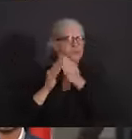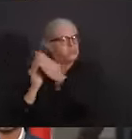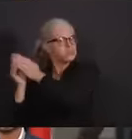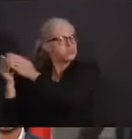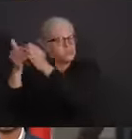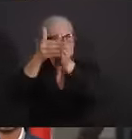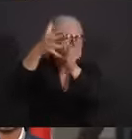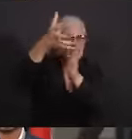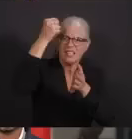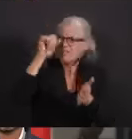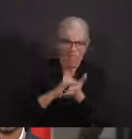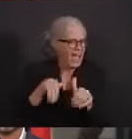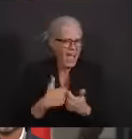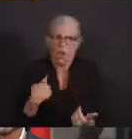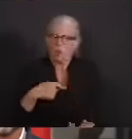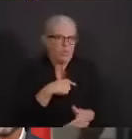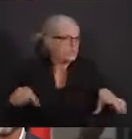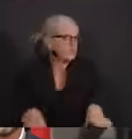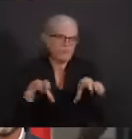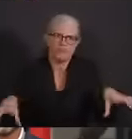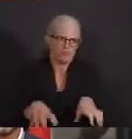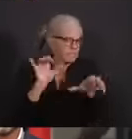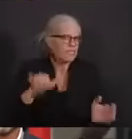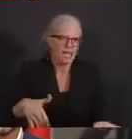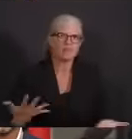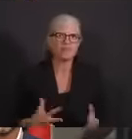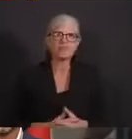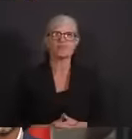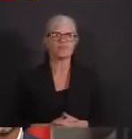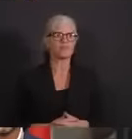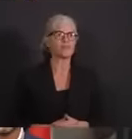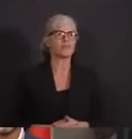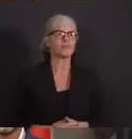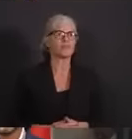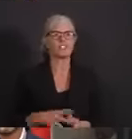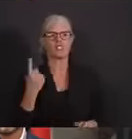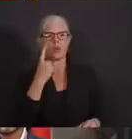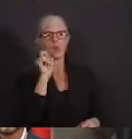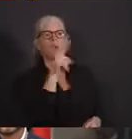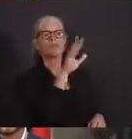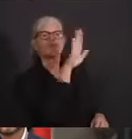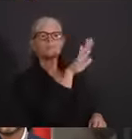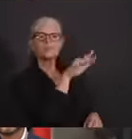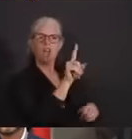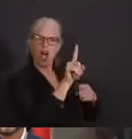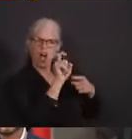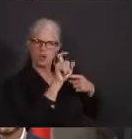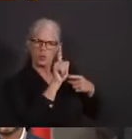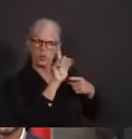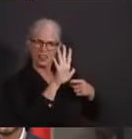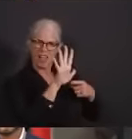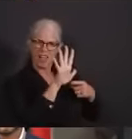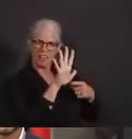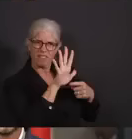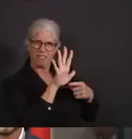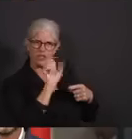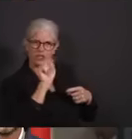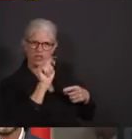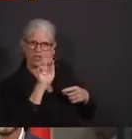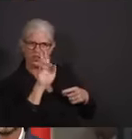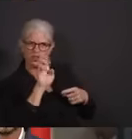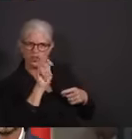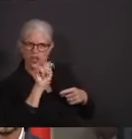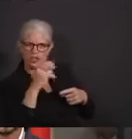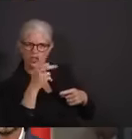roll. For the tornadoes, Director Guthrie mentioned about 125 structures that were destroyed. Does the state have any confirmed fatalities